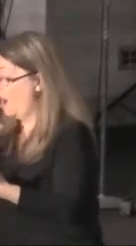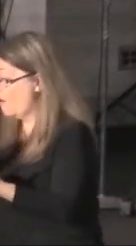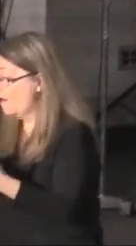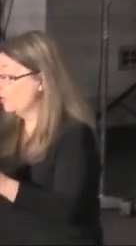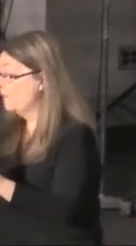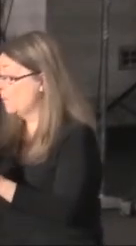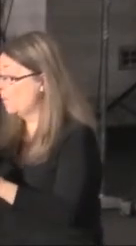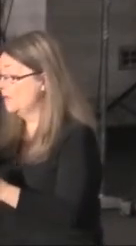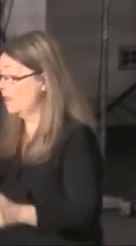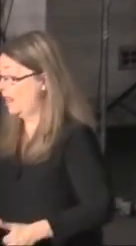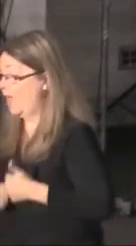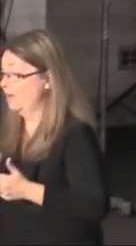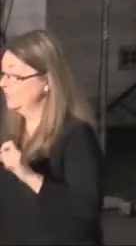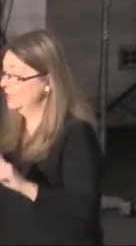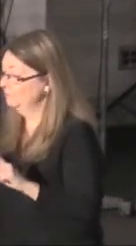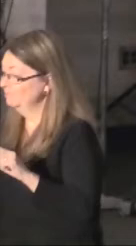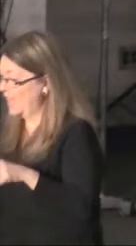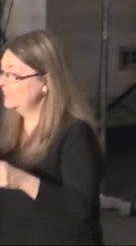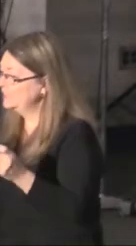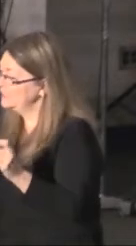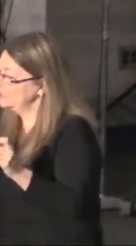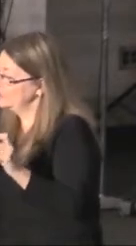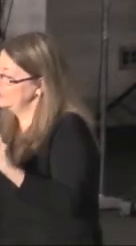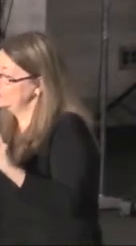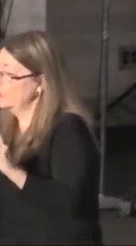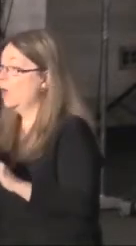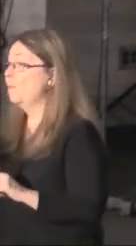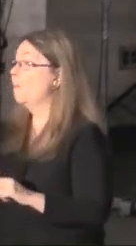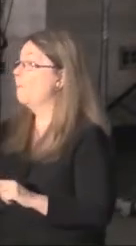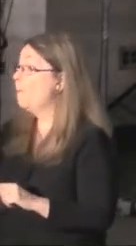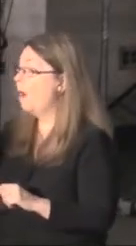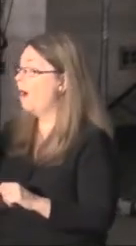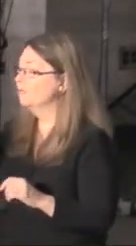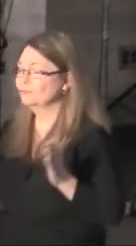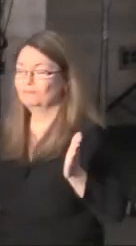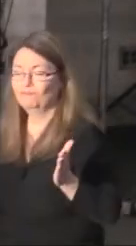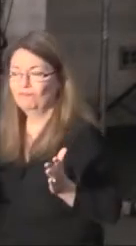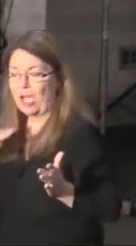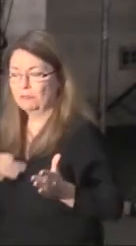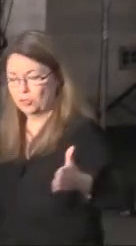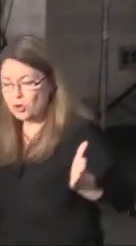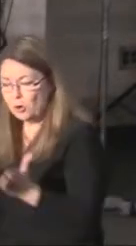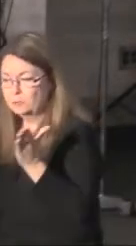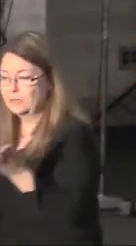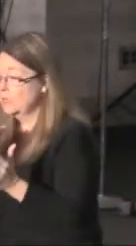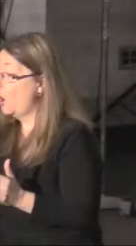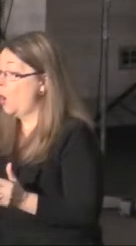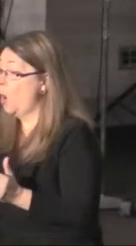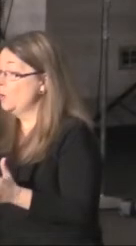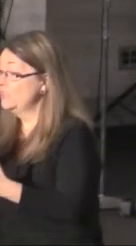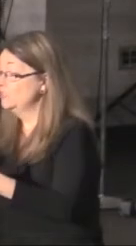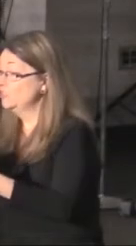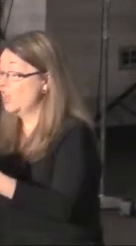and adjust to things differently. Now, Paul is so encouraged that he's not only to